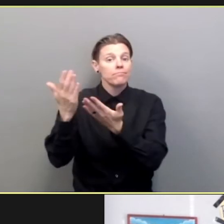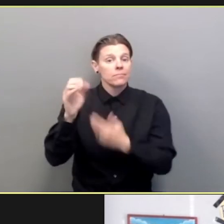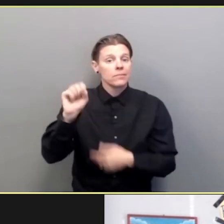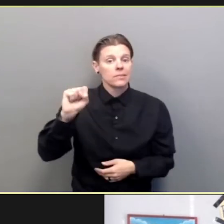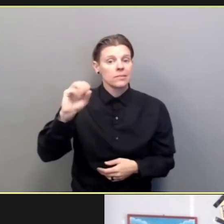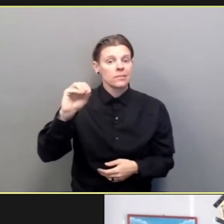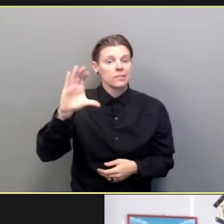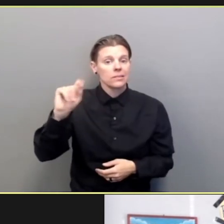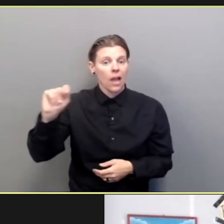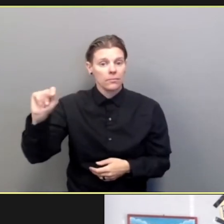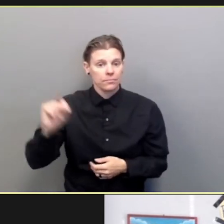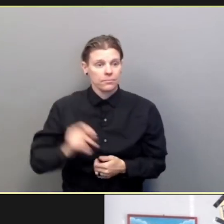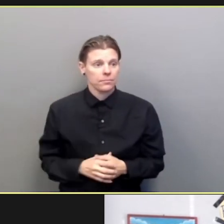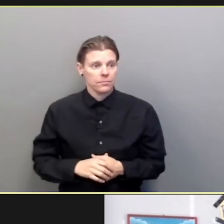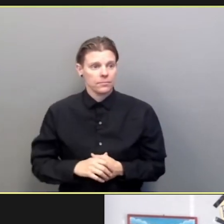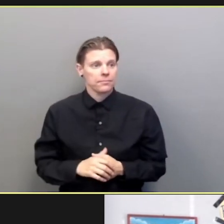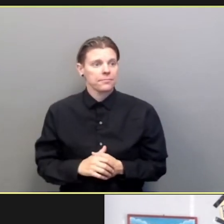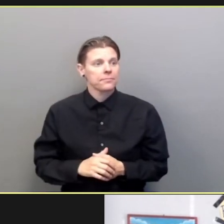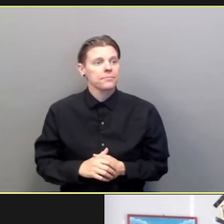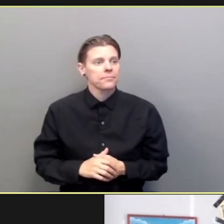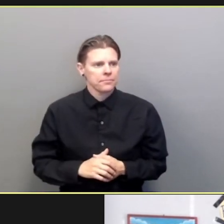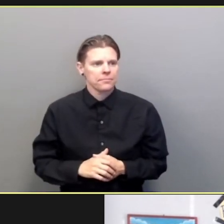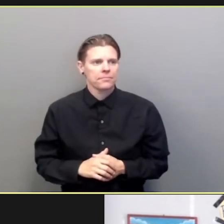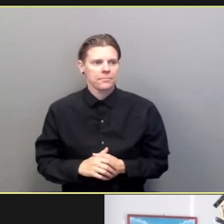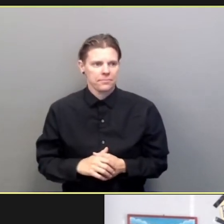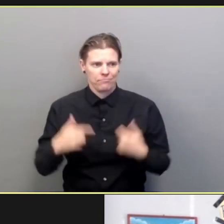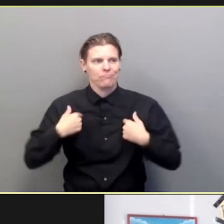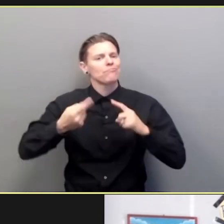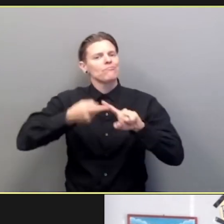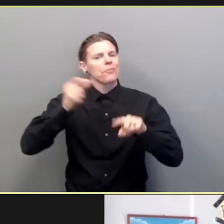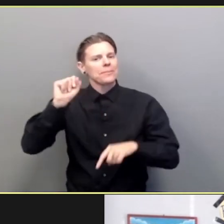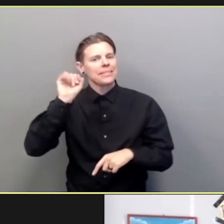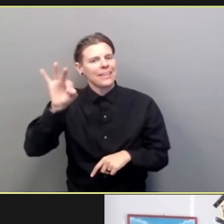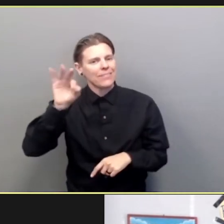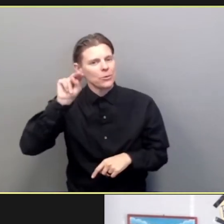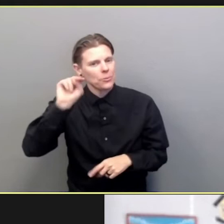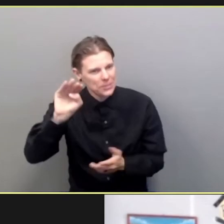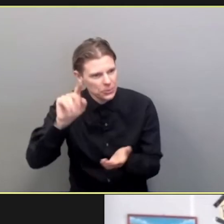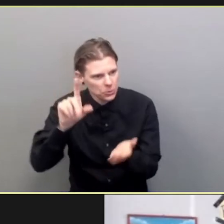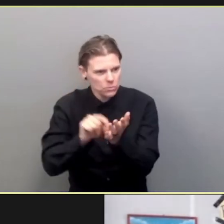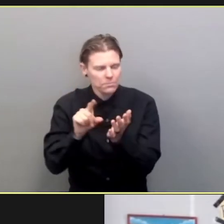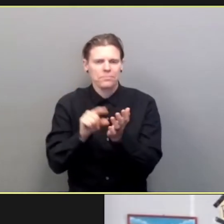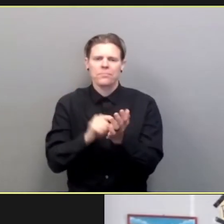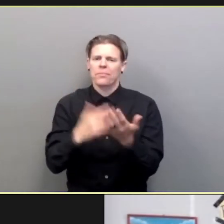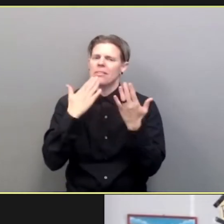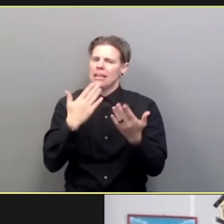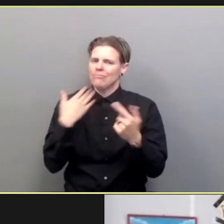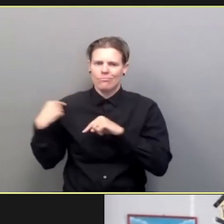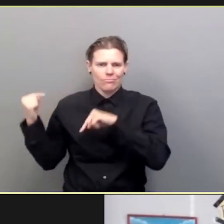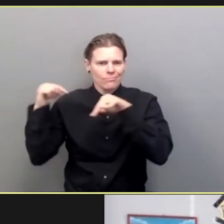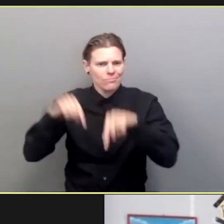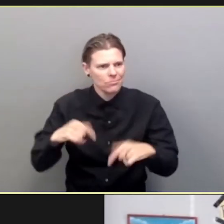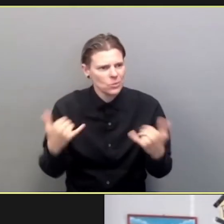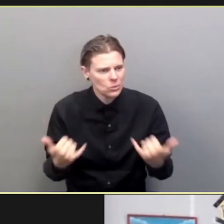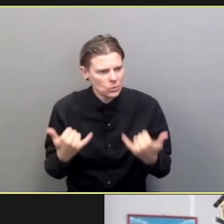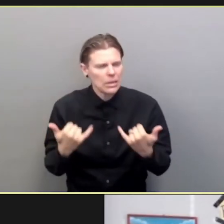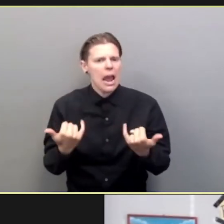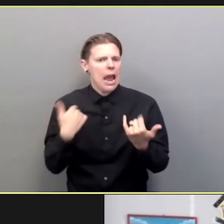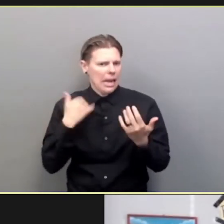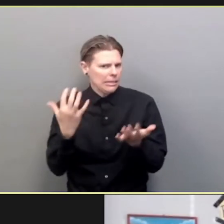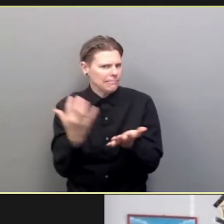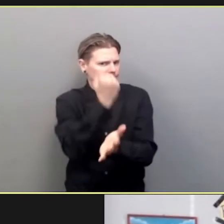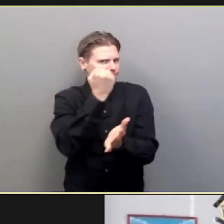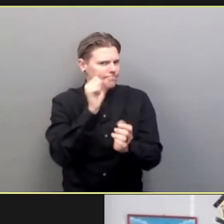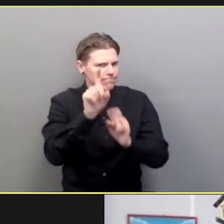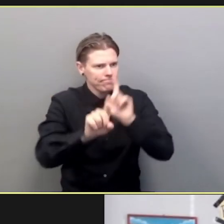Yes, Scott Weiland, reporter with Santa Fe New Mexican. And yeah, thanks for taking our questions. Yeah, you've said that you've referred to,